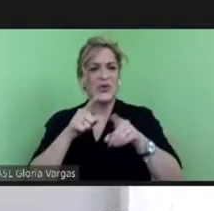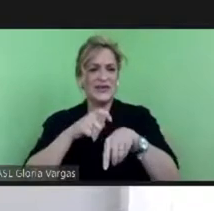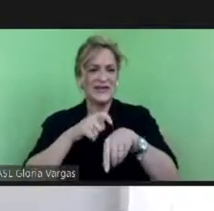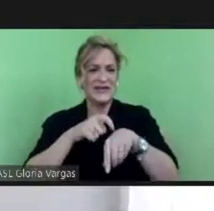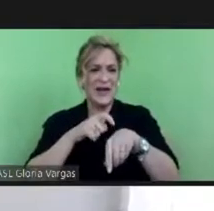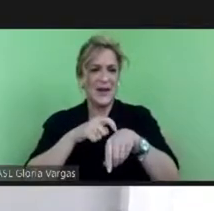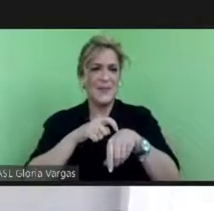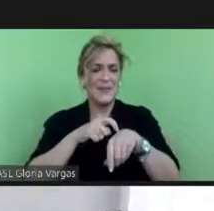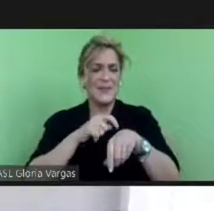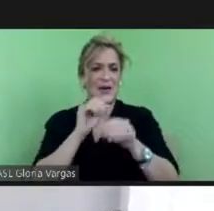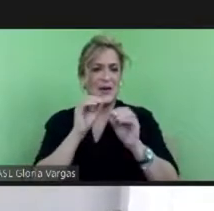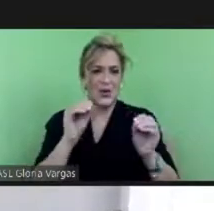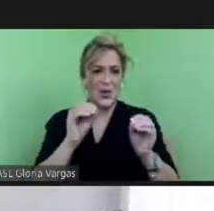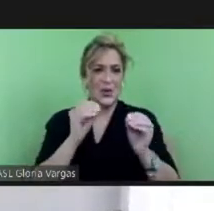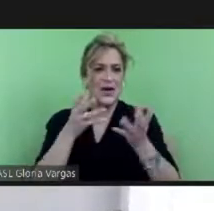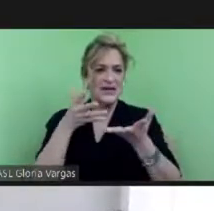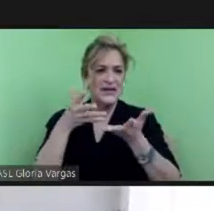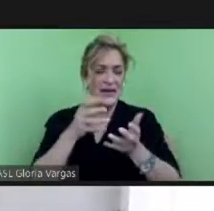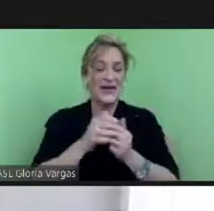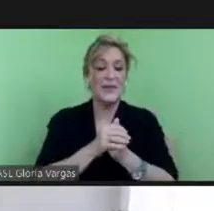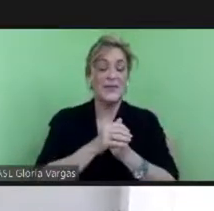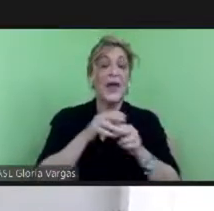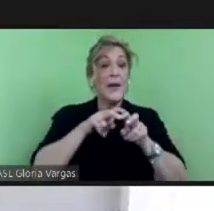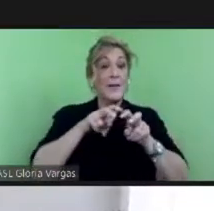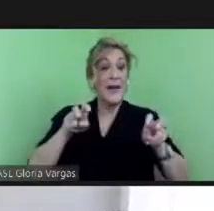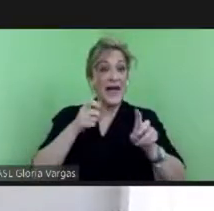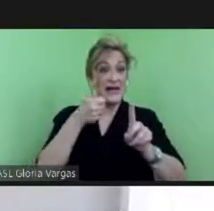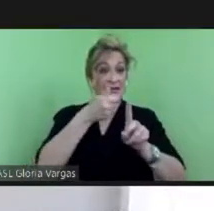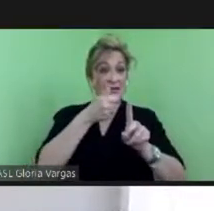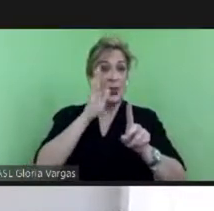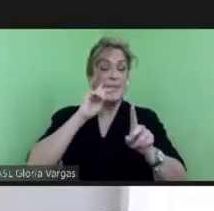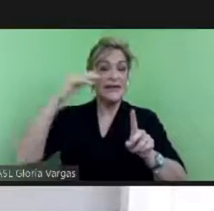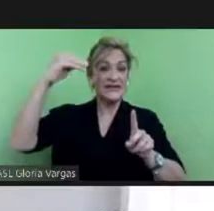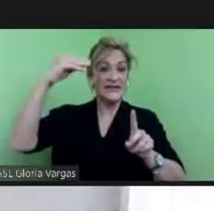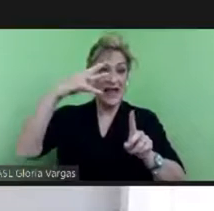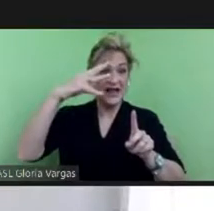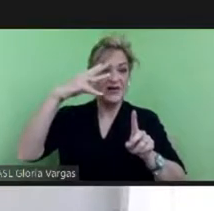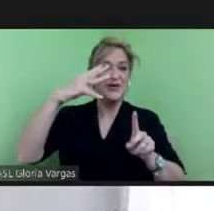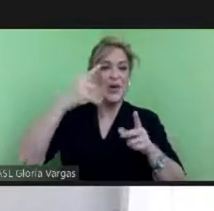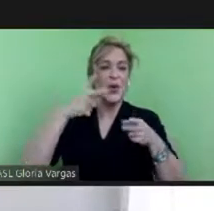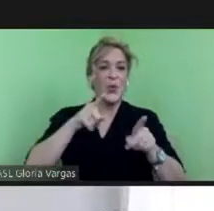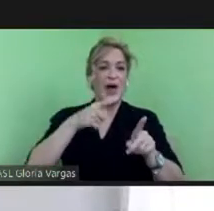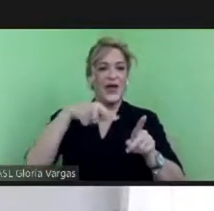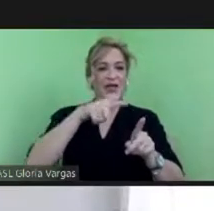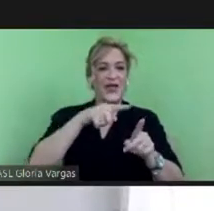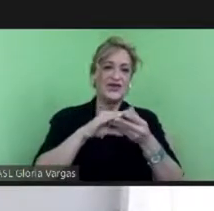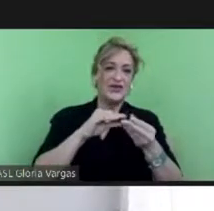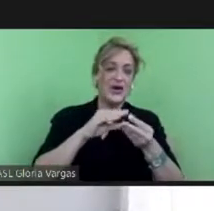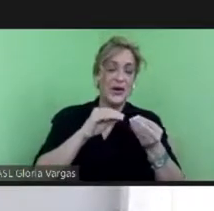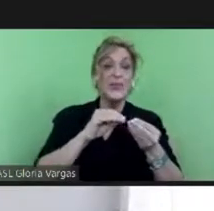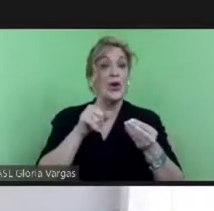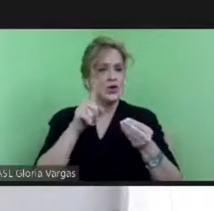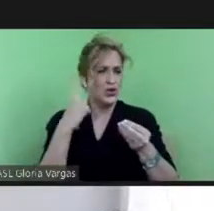spotlighted as they speak, and you should always be able to see our sign language interpreters. If you cannot see the sign